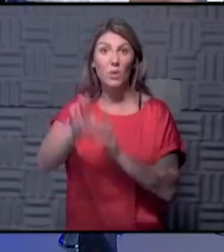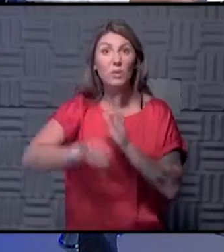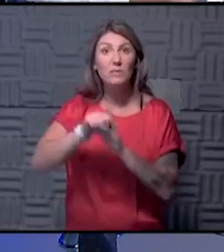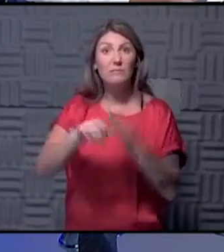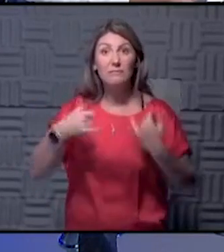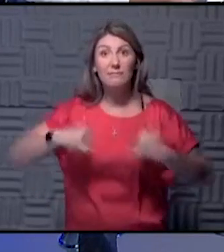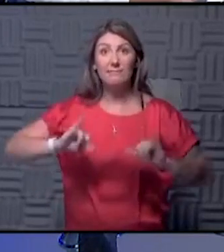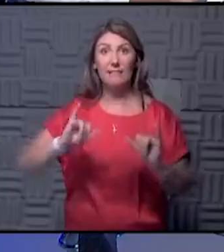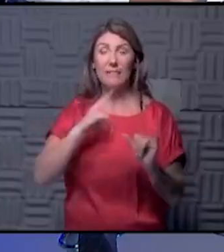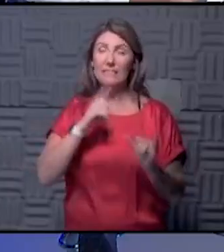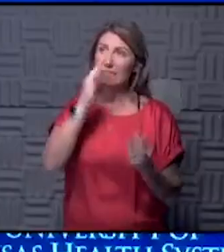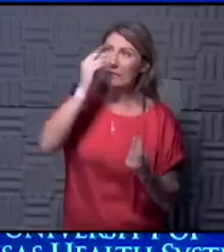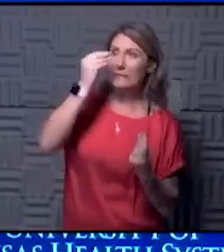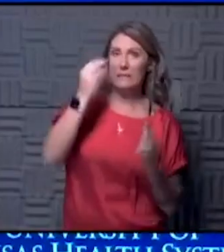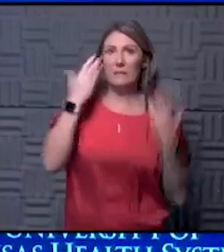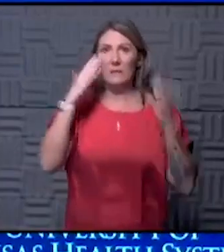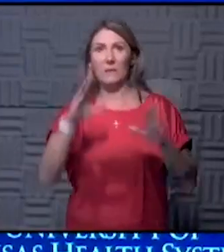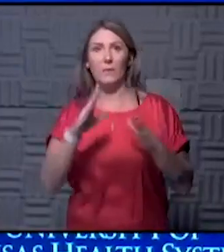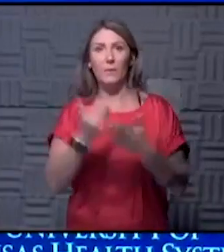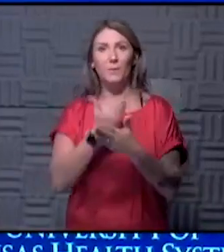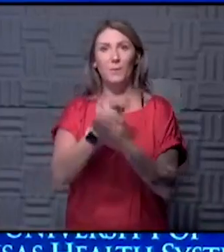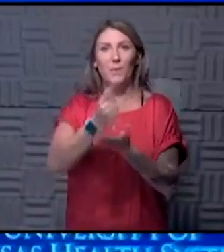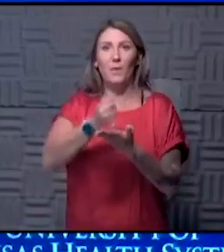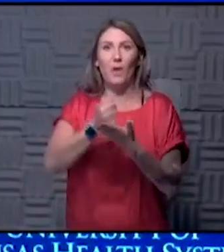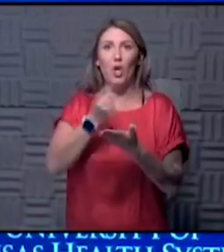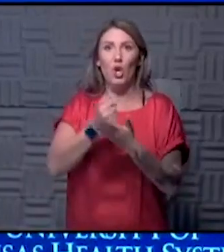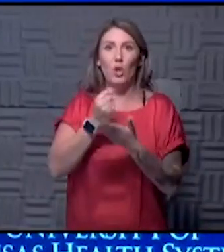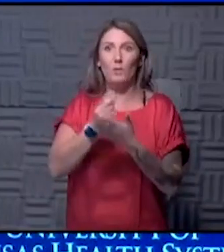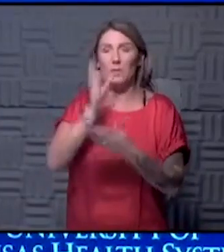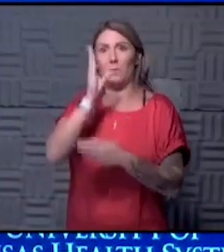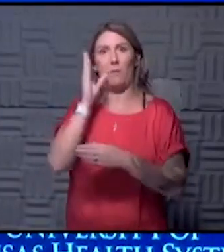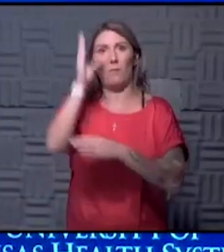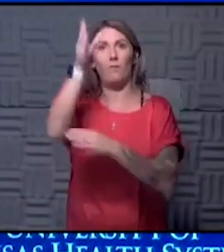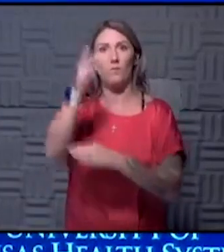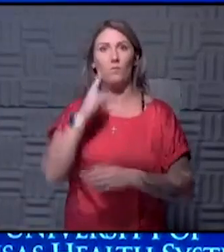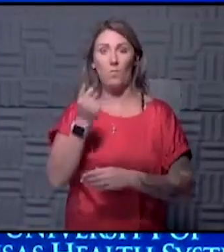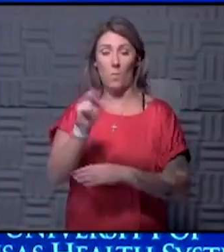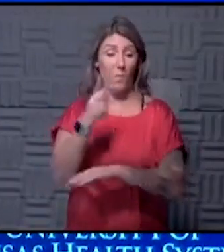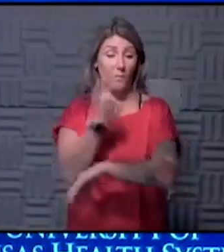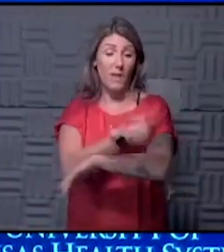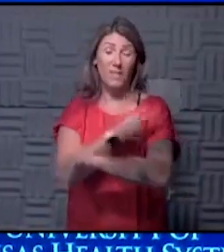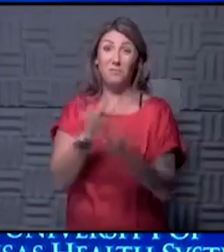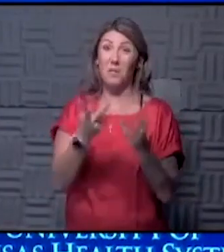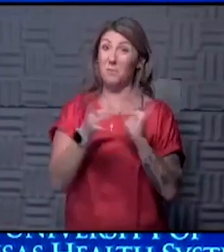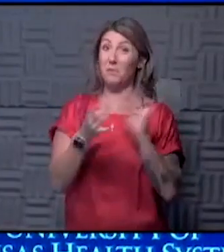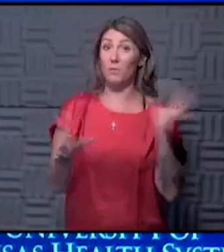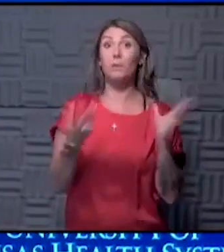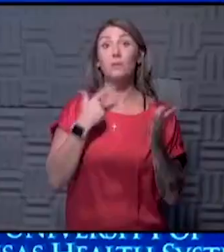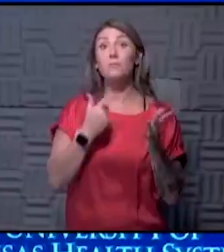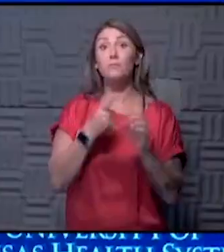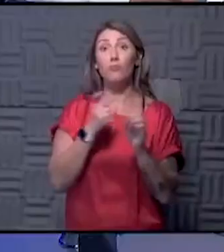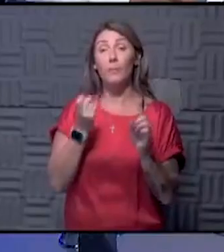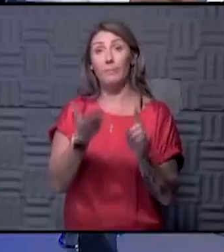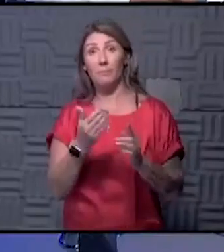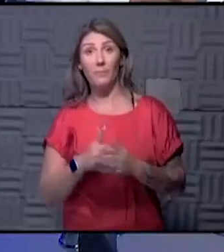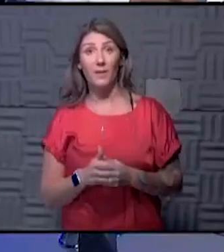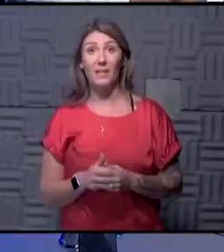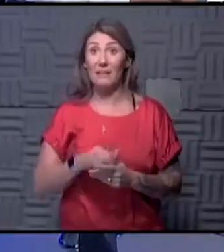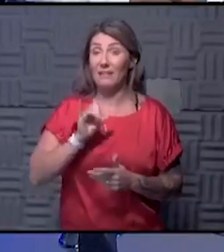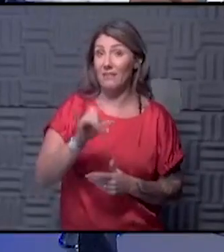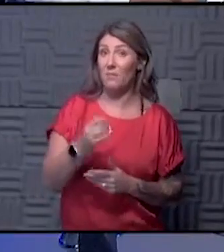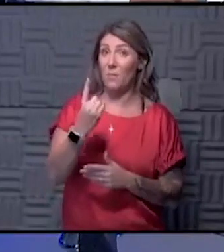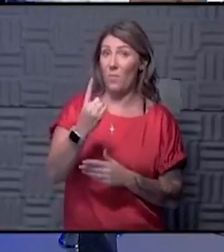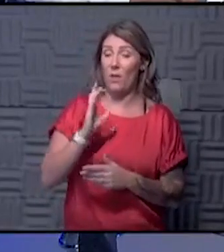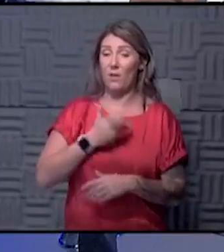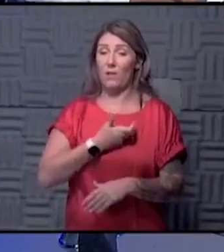about that. And we don't know what new therapies are going to be available back then, or what even vaccination may be out by then. So we'll see. It'll be interesting. We have even one of our own faculty